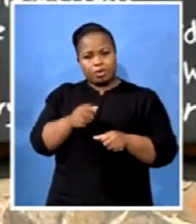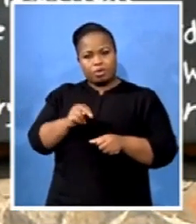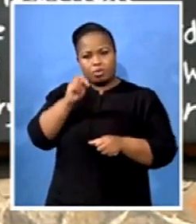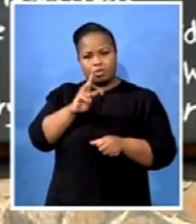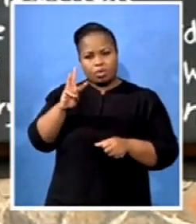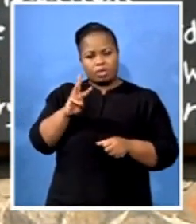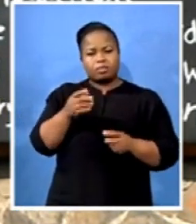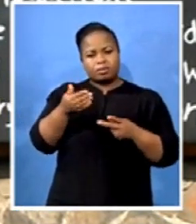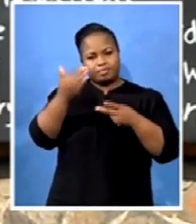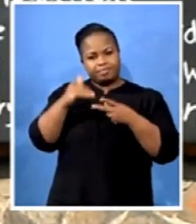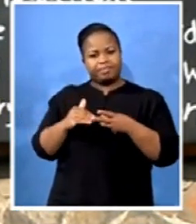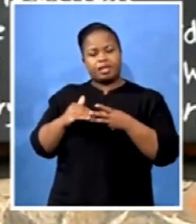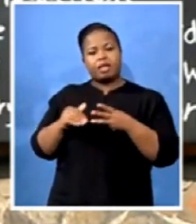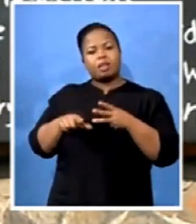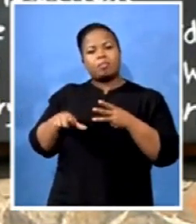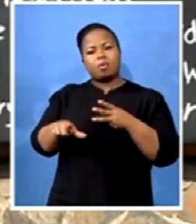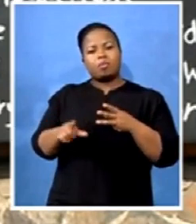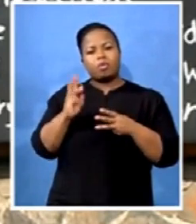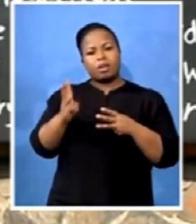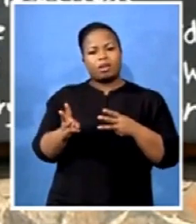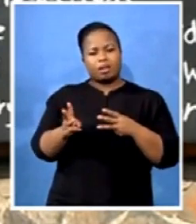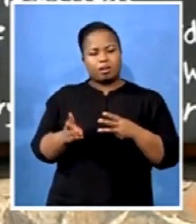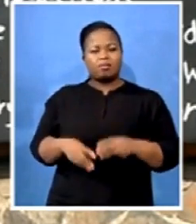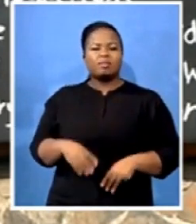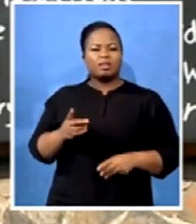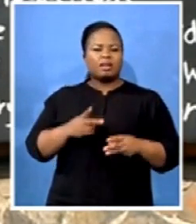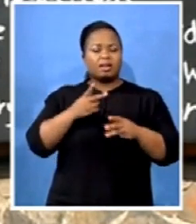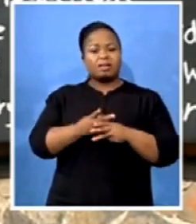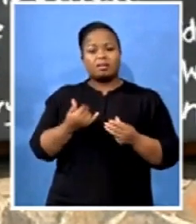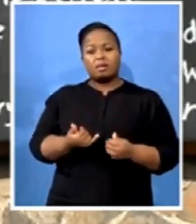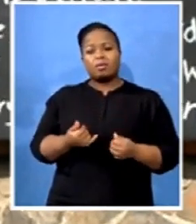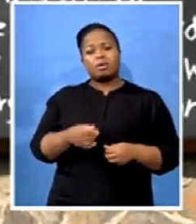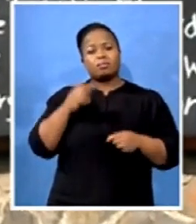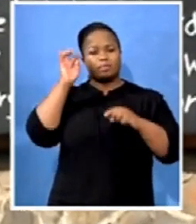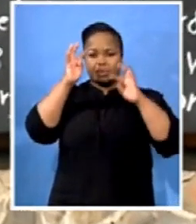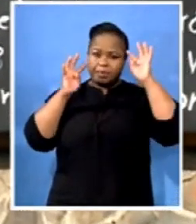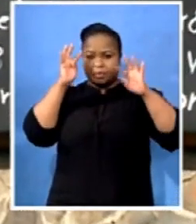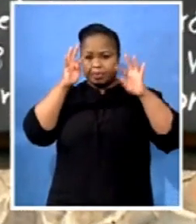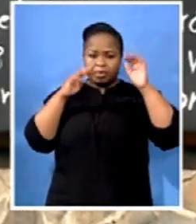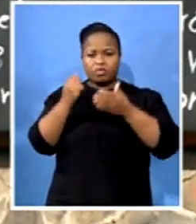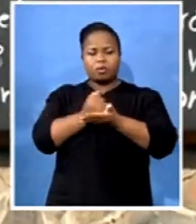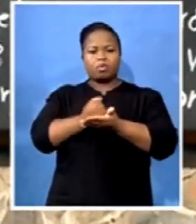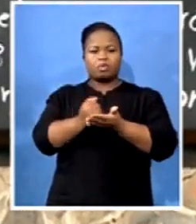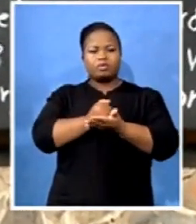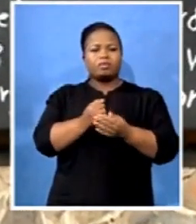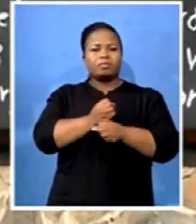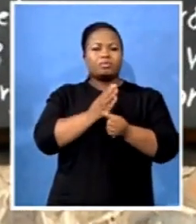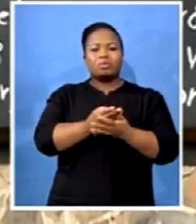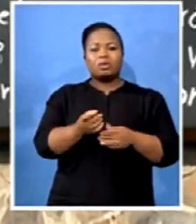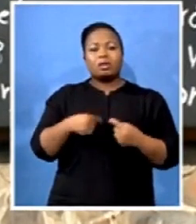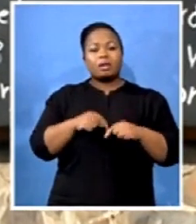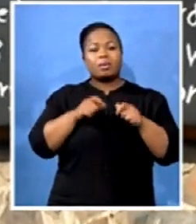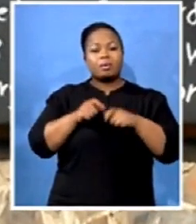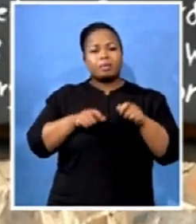pay run. And we will always be innovating as a post office to ensure that our people get value for money, they get dignity of